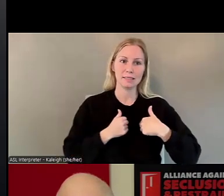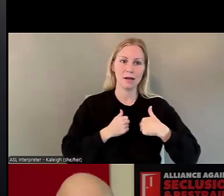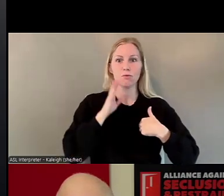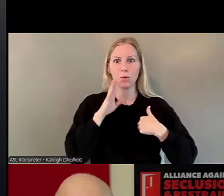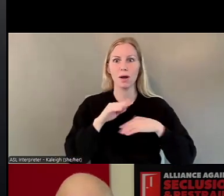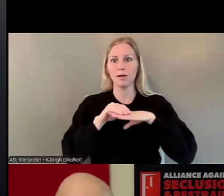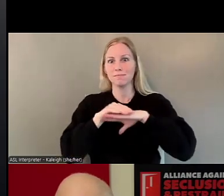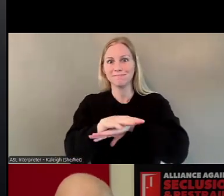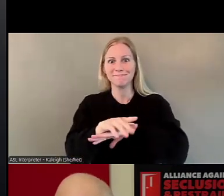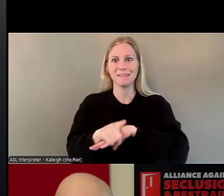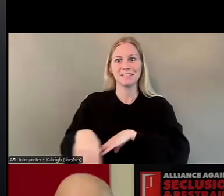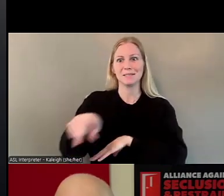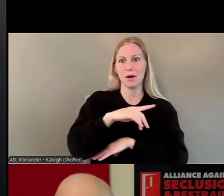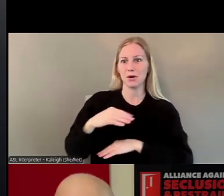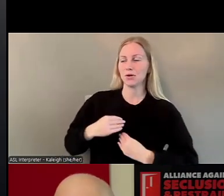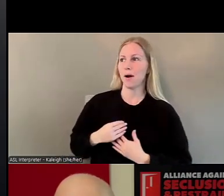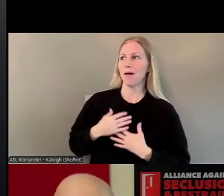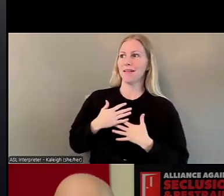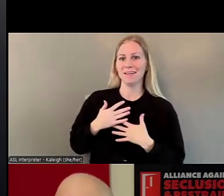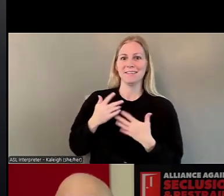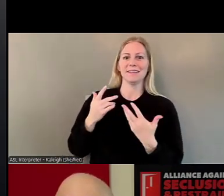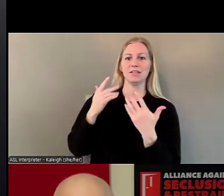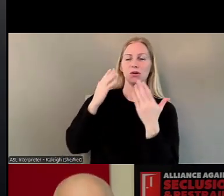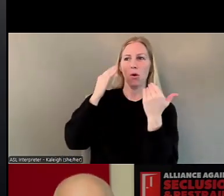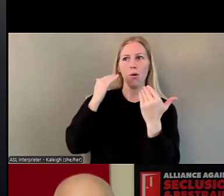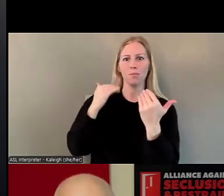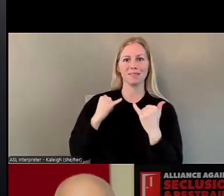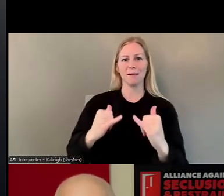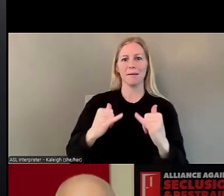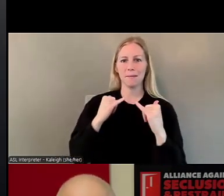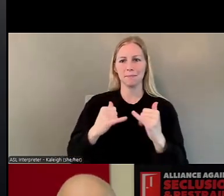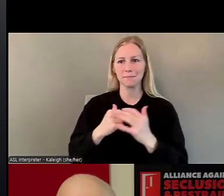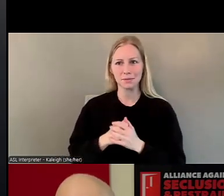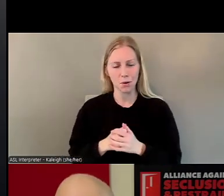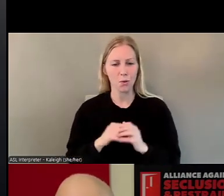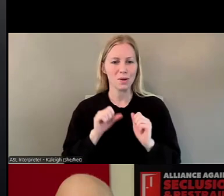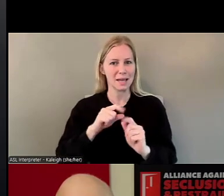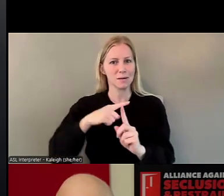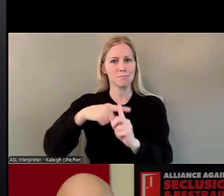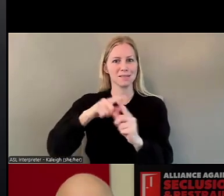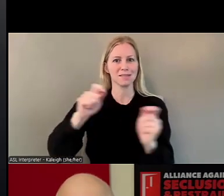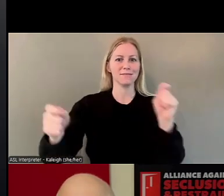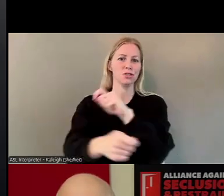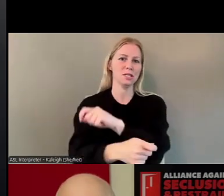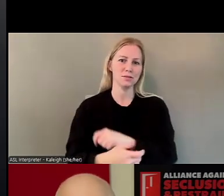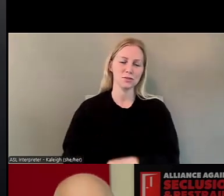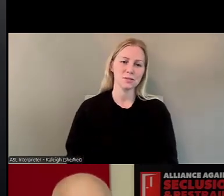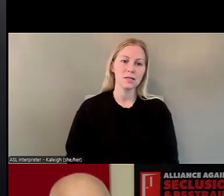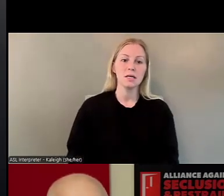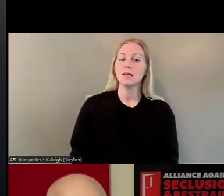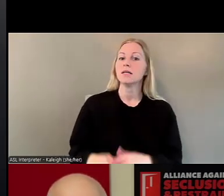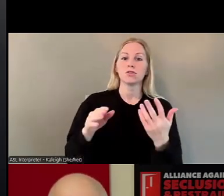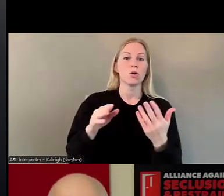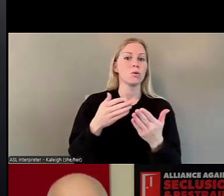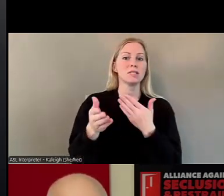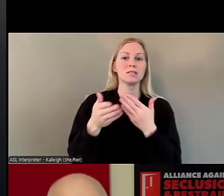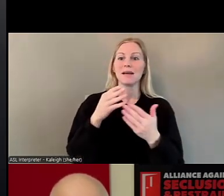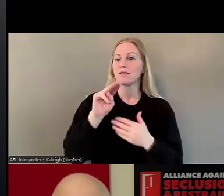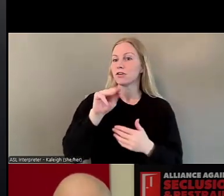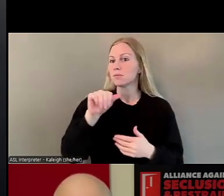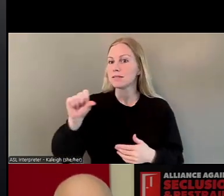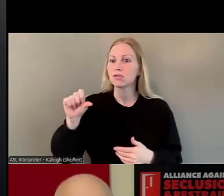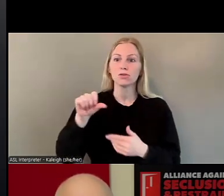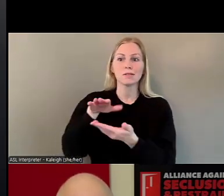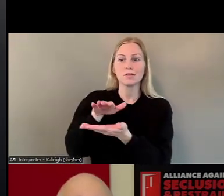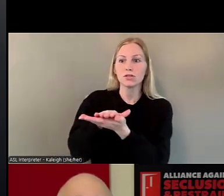you and give you some hope about things that we can do to affect positive change. And I do want to say, whether you're in Massachusetts at a school